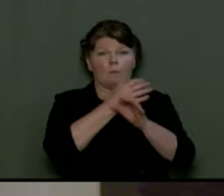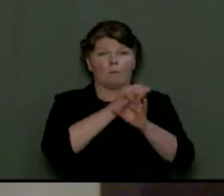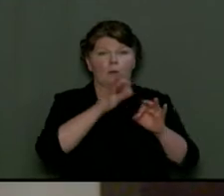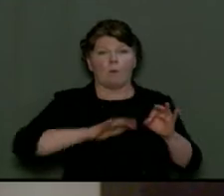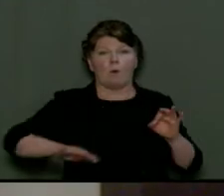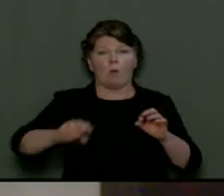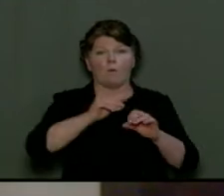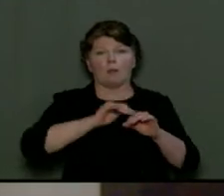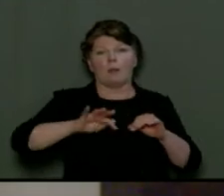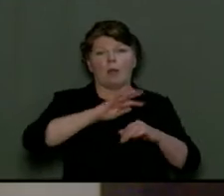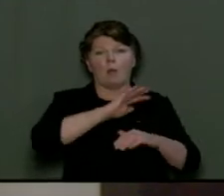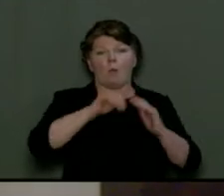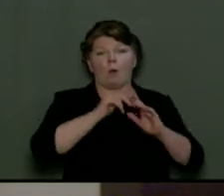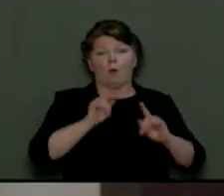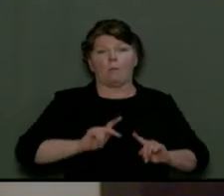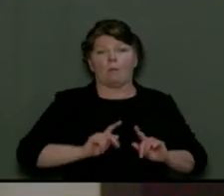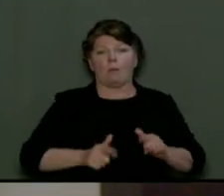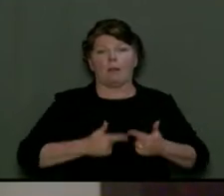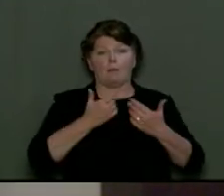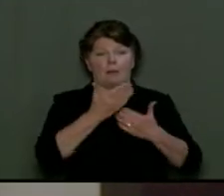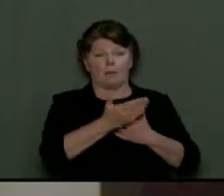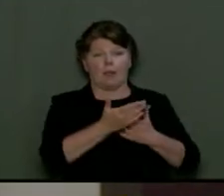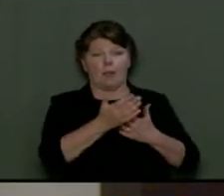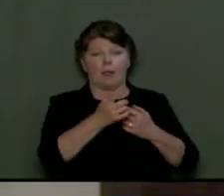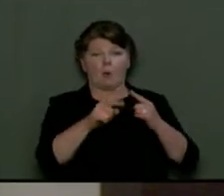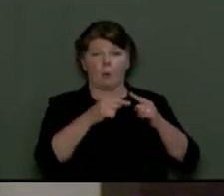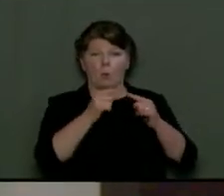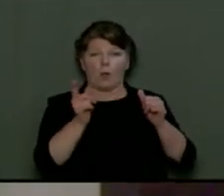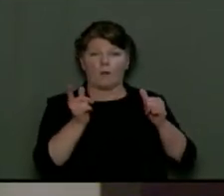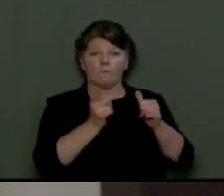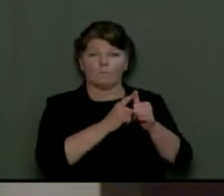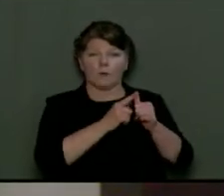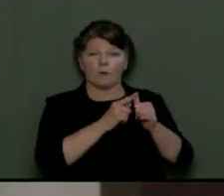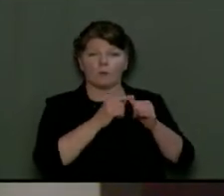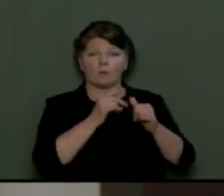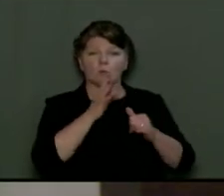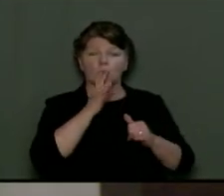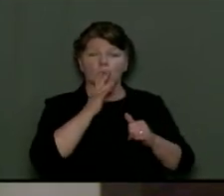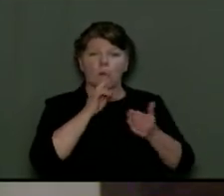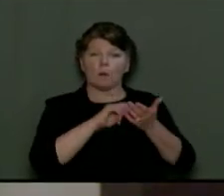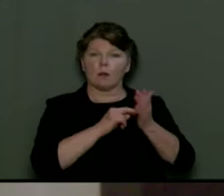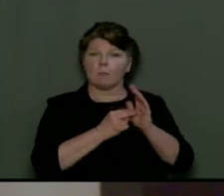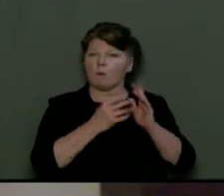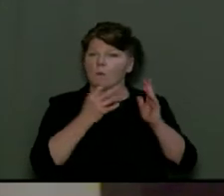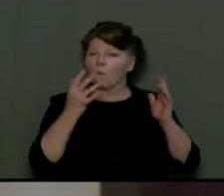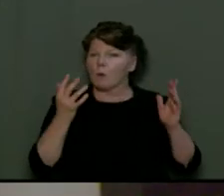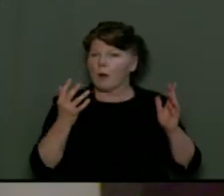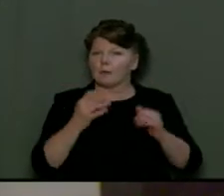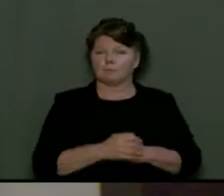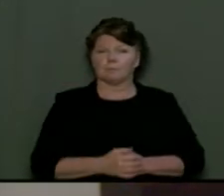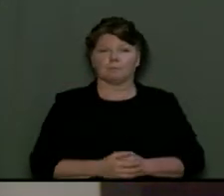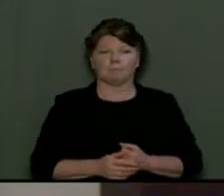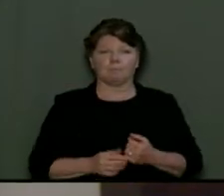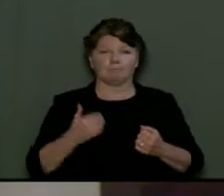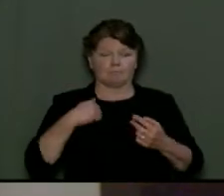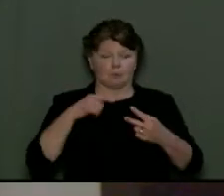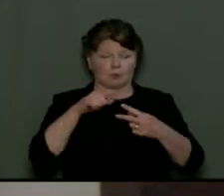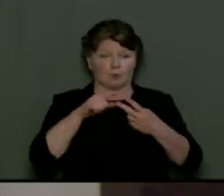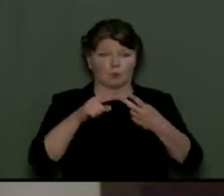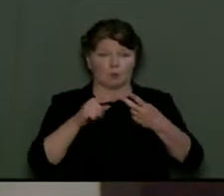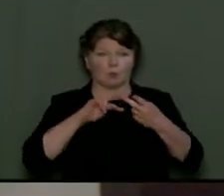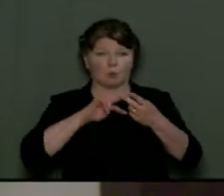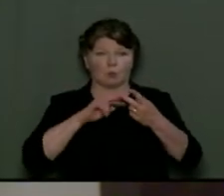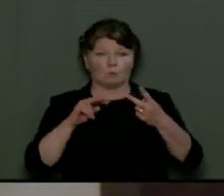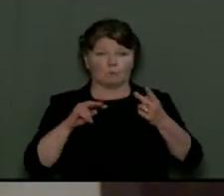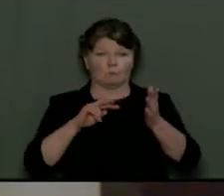inhabitants," what did it mean when it was first spoken? Well, it meant two things.